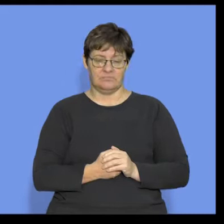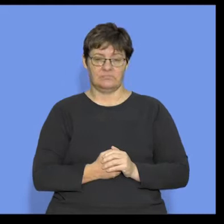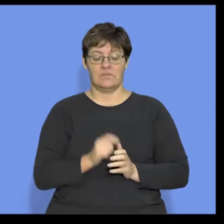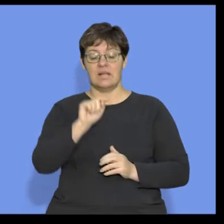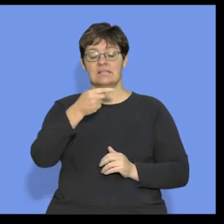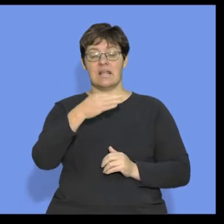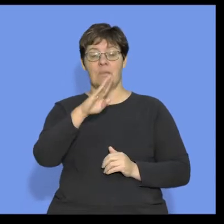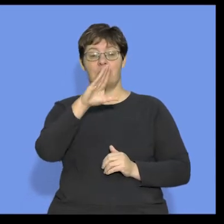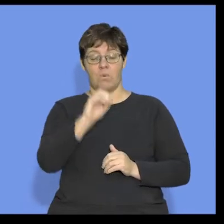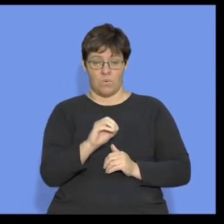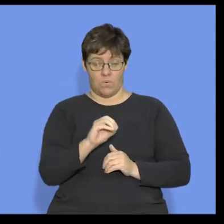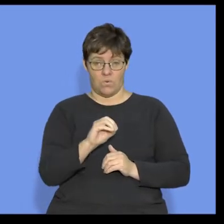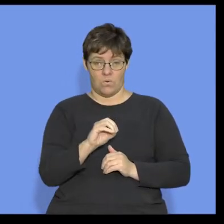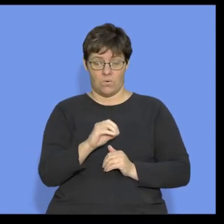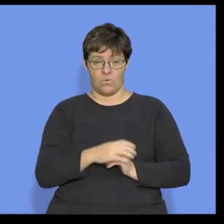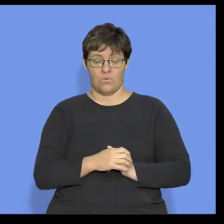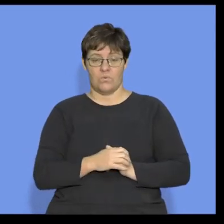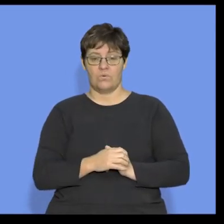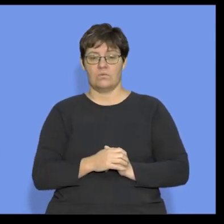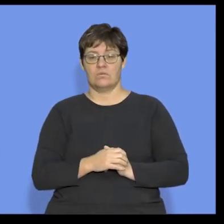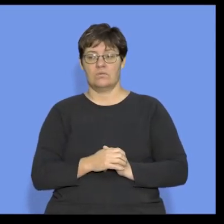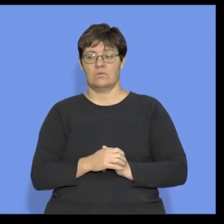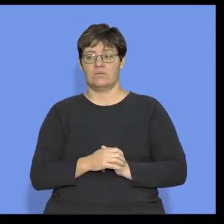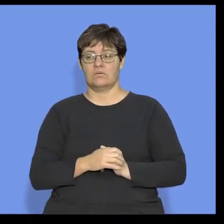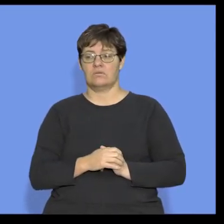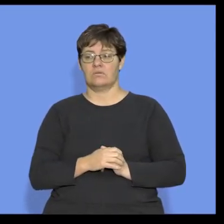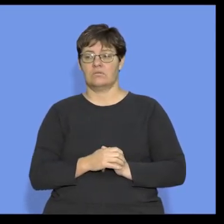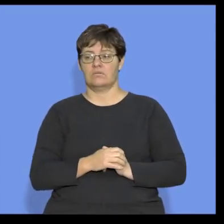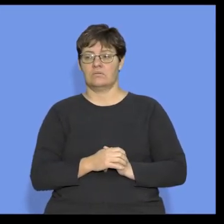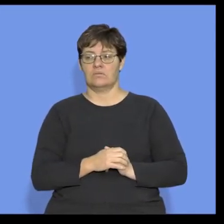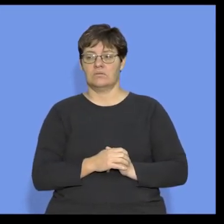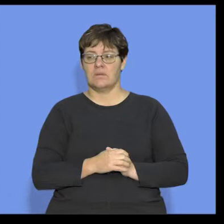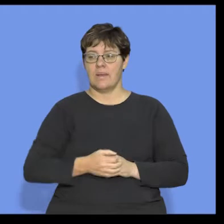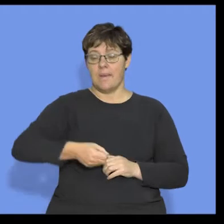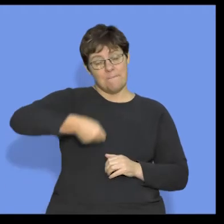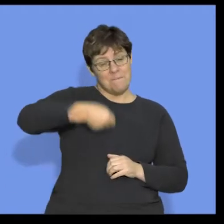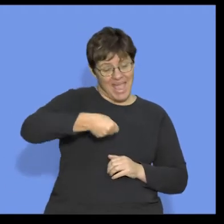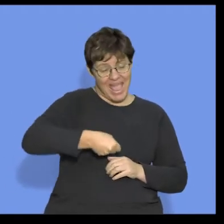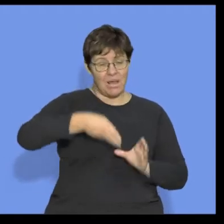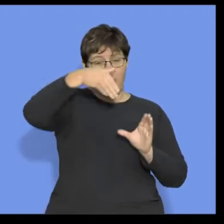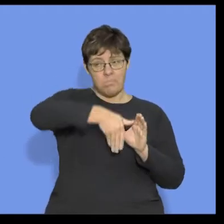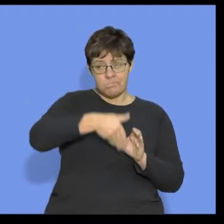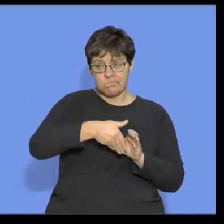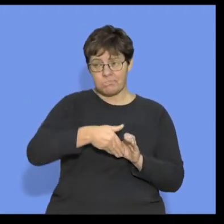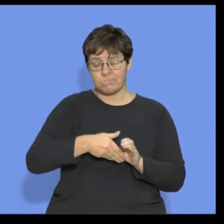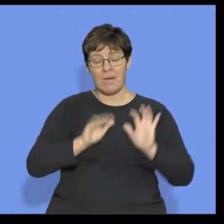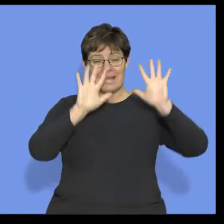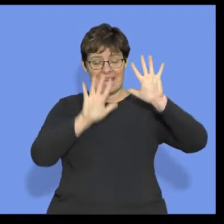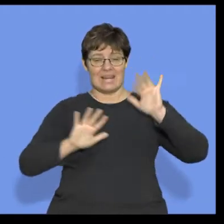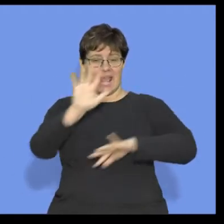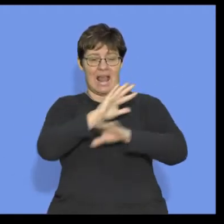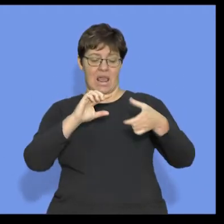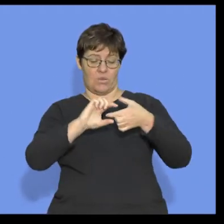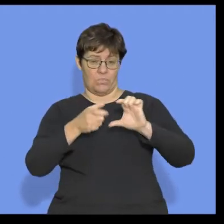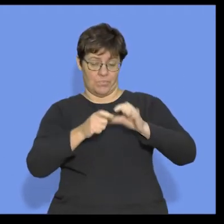Tabo has 10 colored cubes in a bag. Okay, very